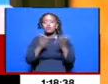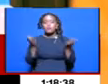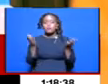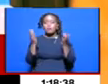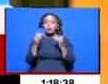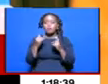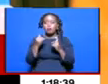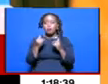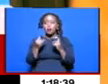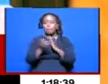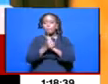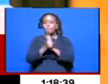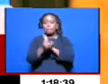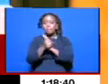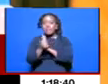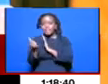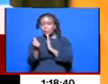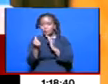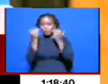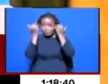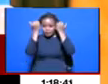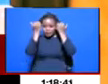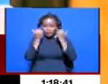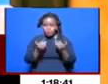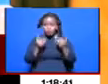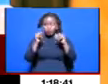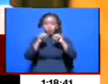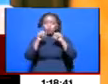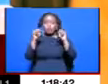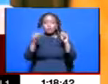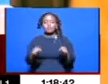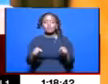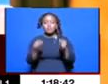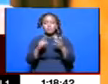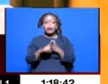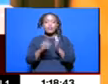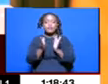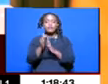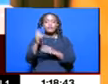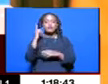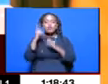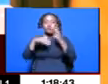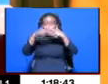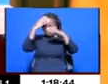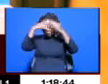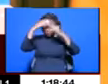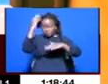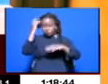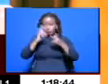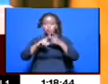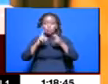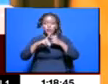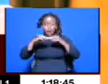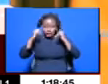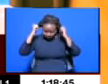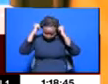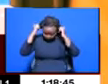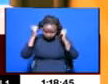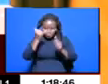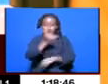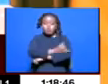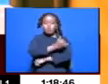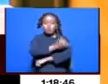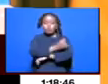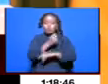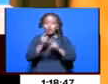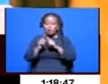in the judicial system, the legal profession, academic institutions, and from far afield